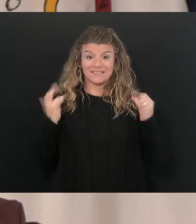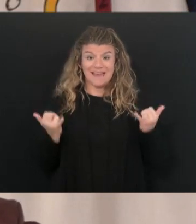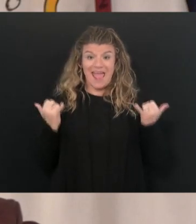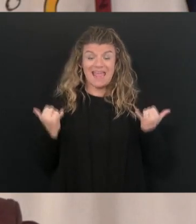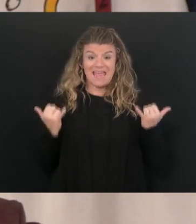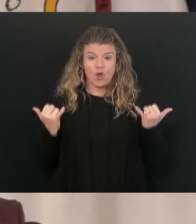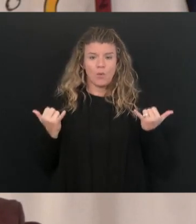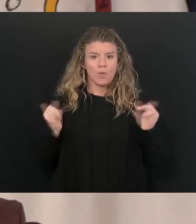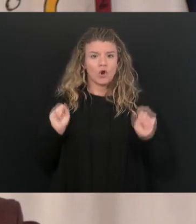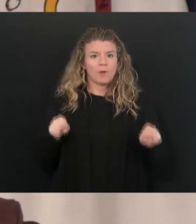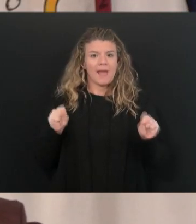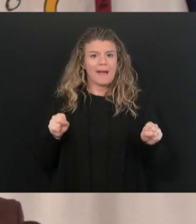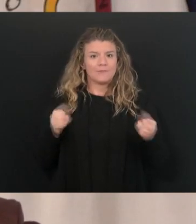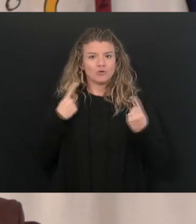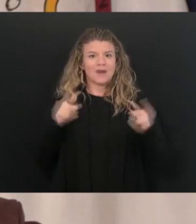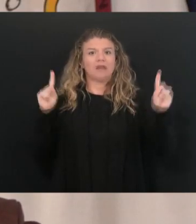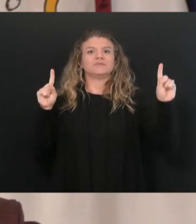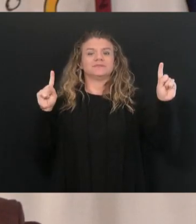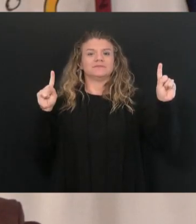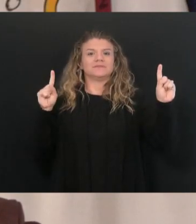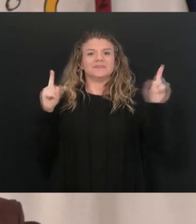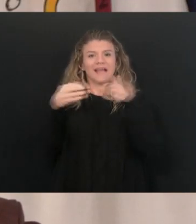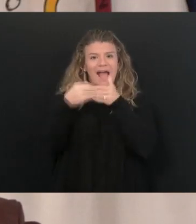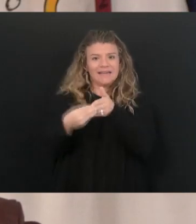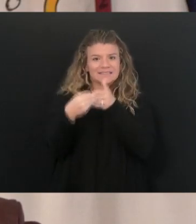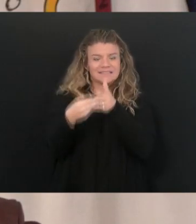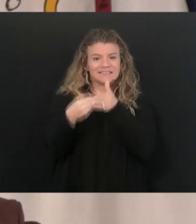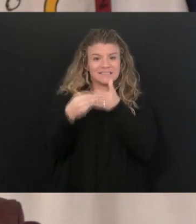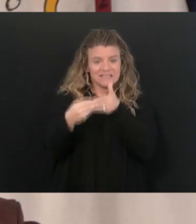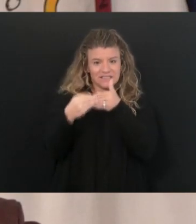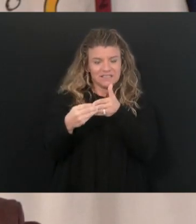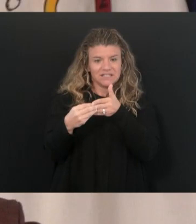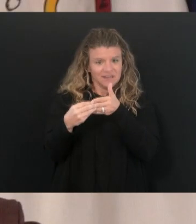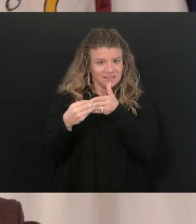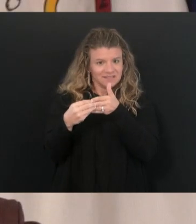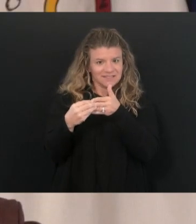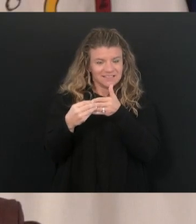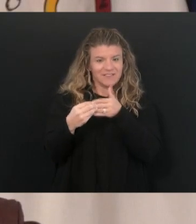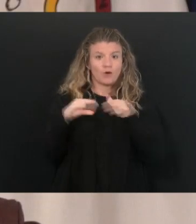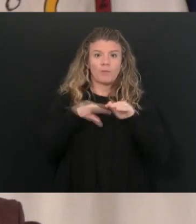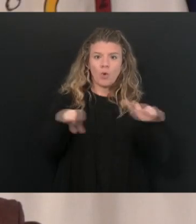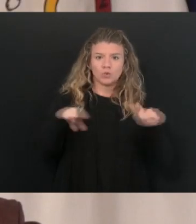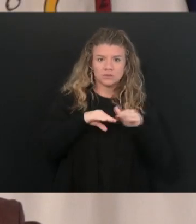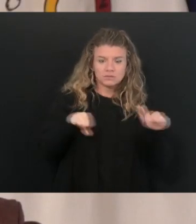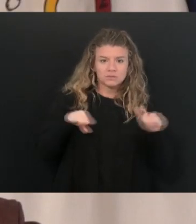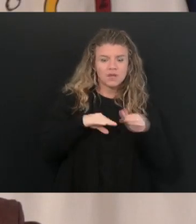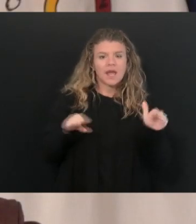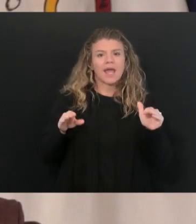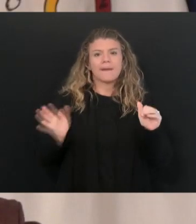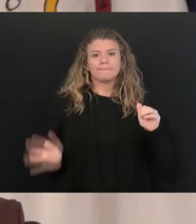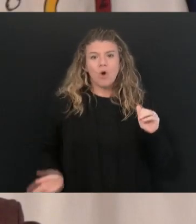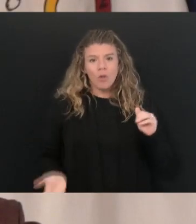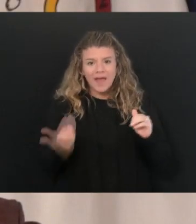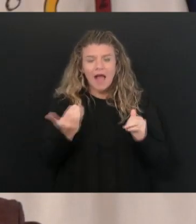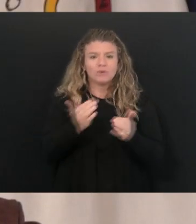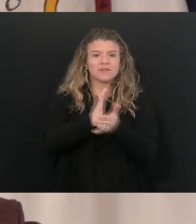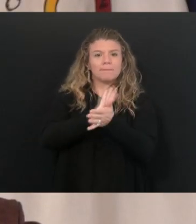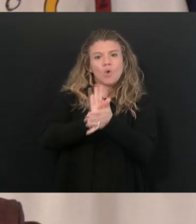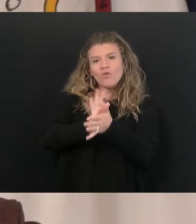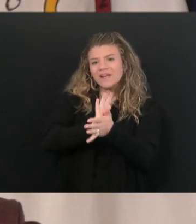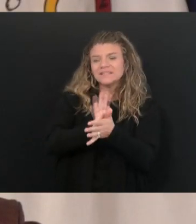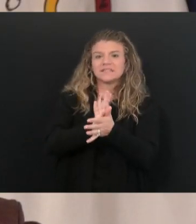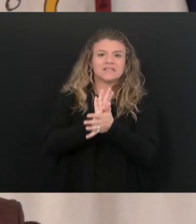today we were going to be able to give guidance on at least, swimming pools and bowling alleys and movies,